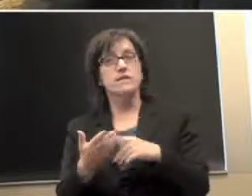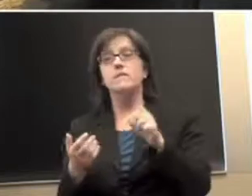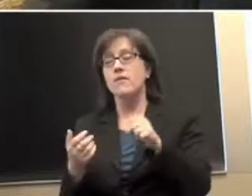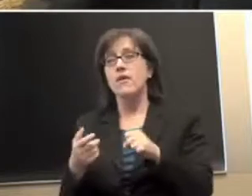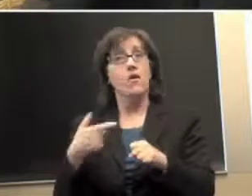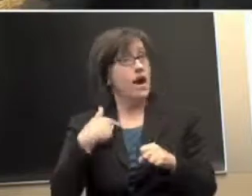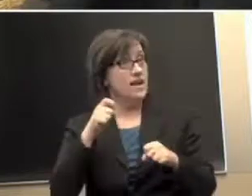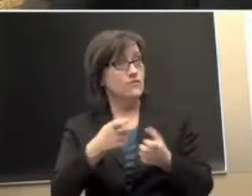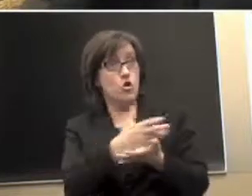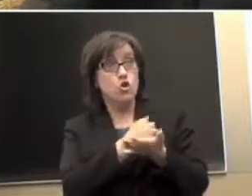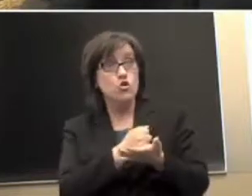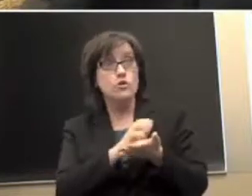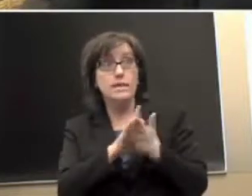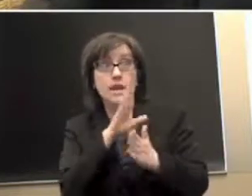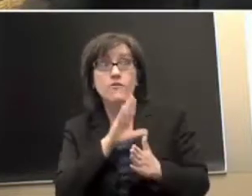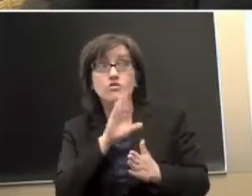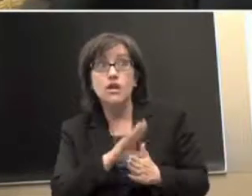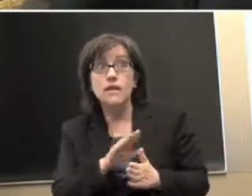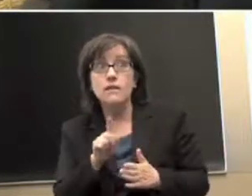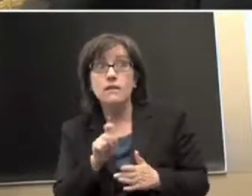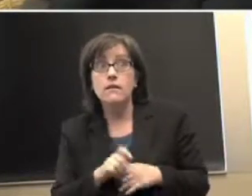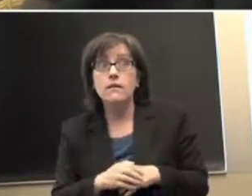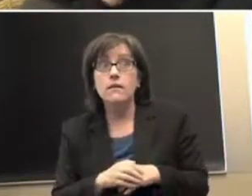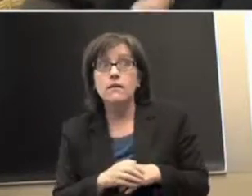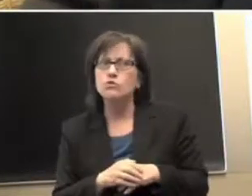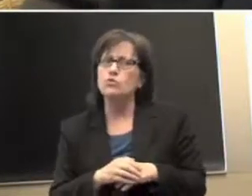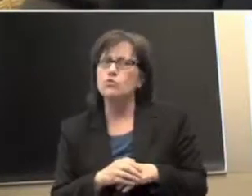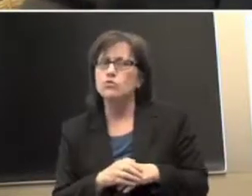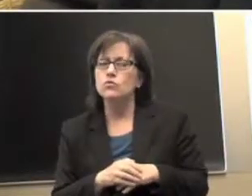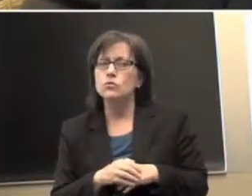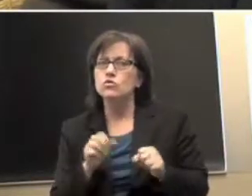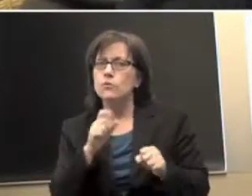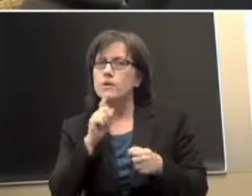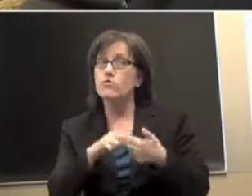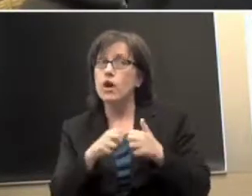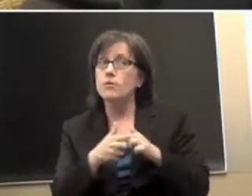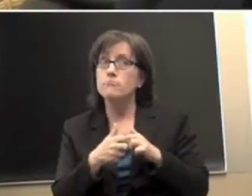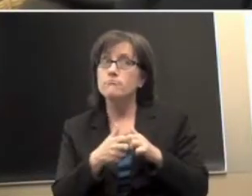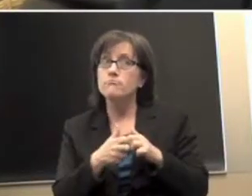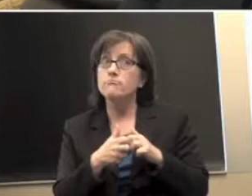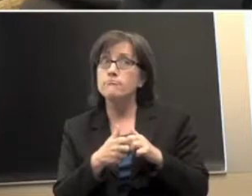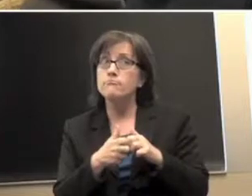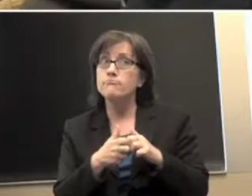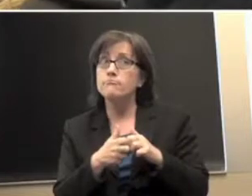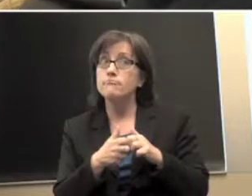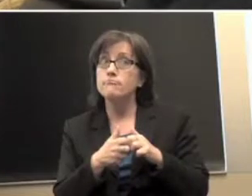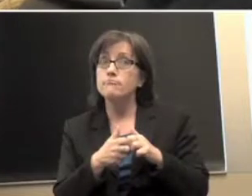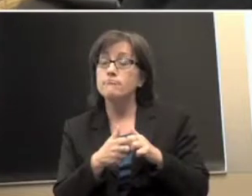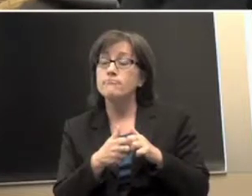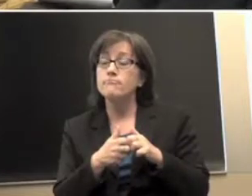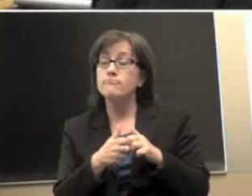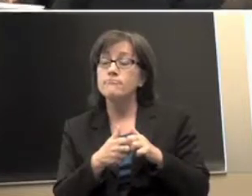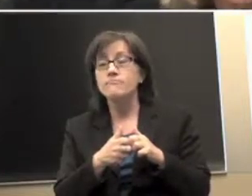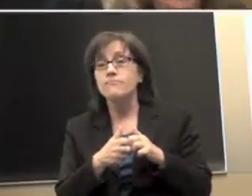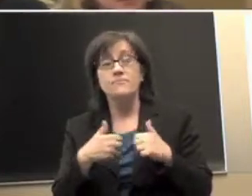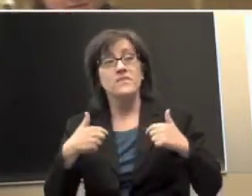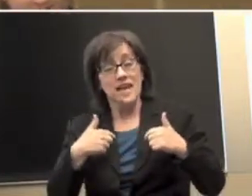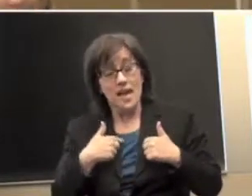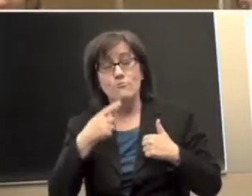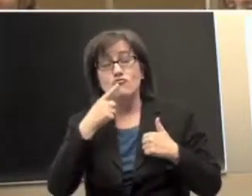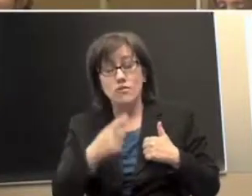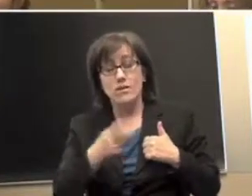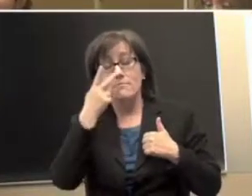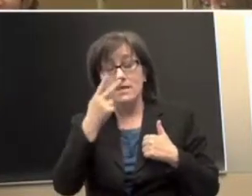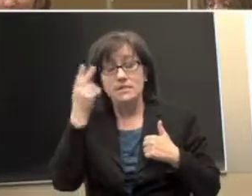frustrated? Yeah, kind of. Ooh, could that be a problem? I am really pissed